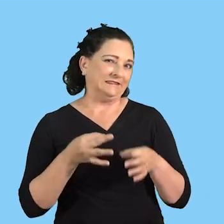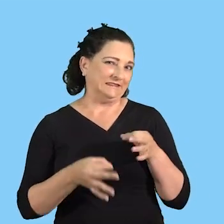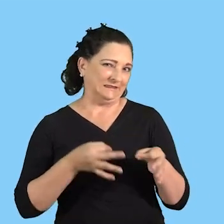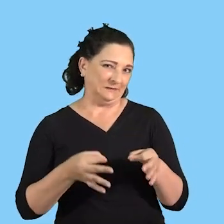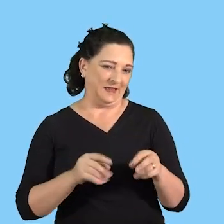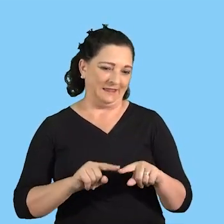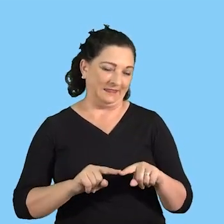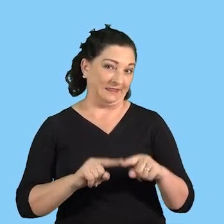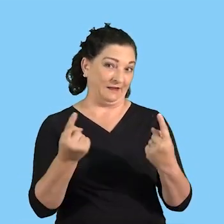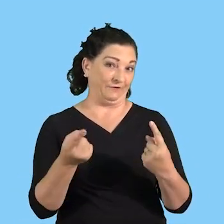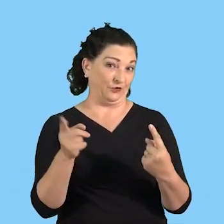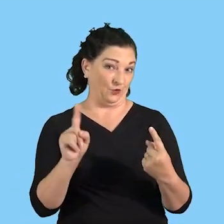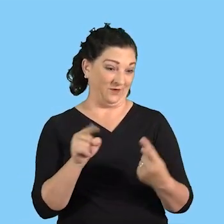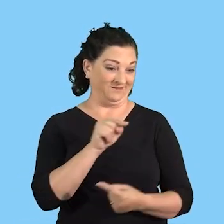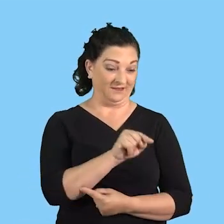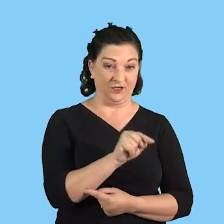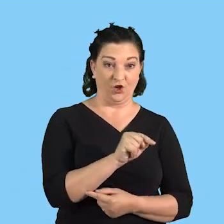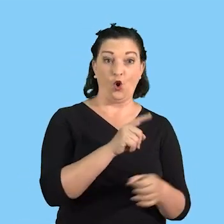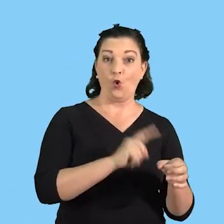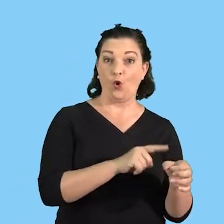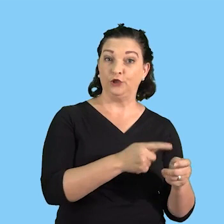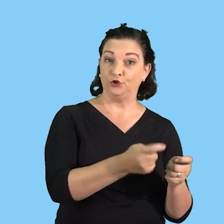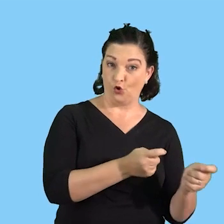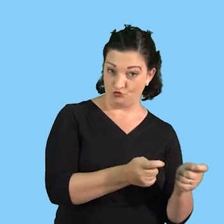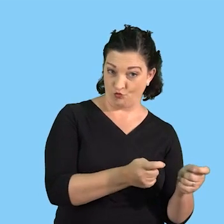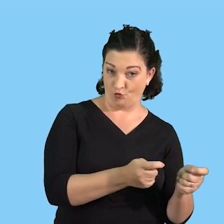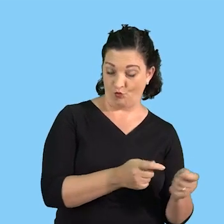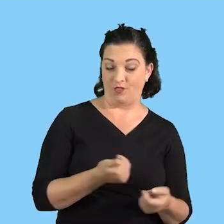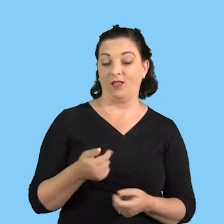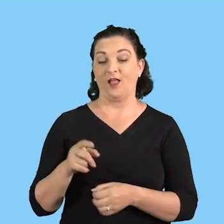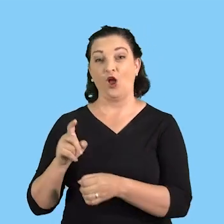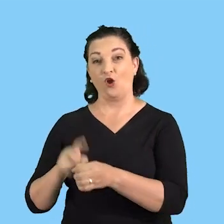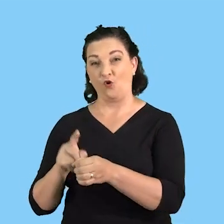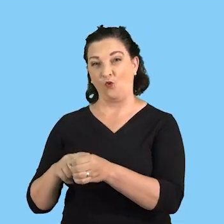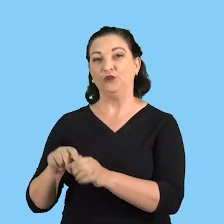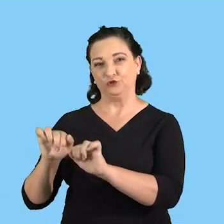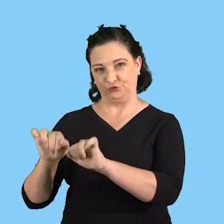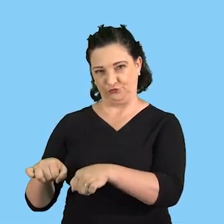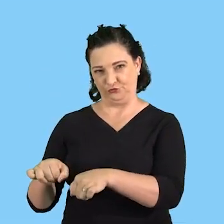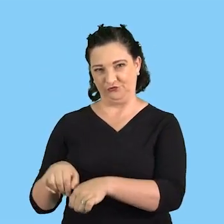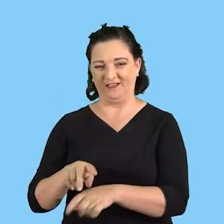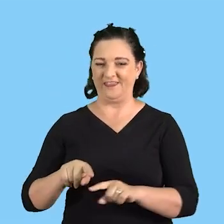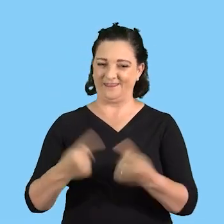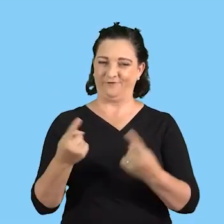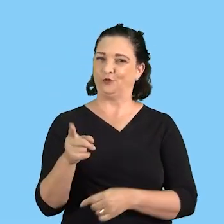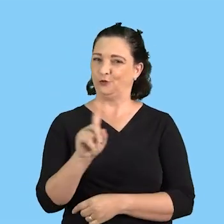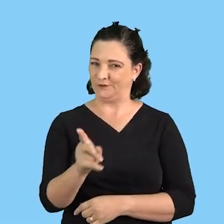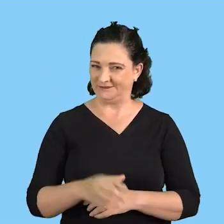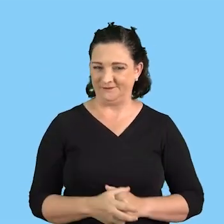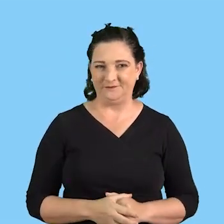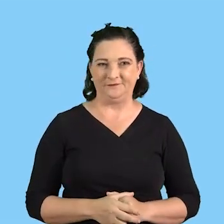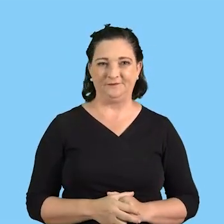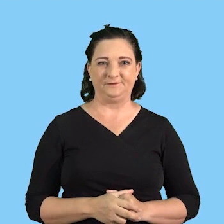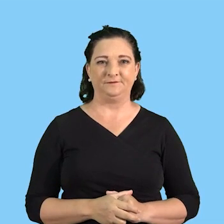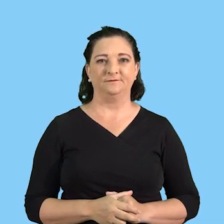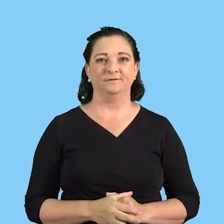the differences between quality control as well as quality assurance. You must